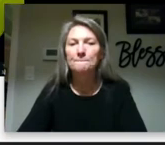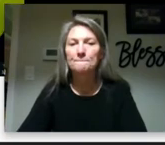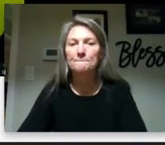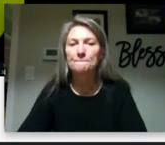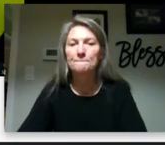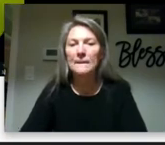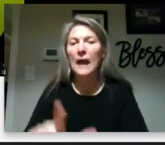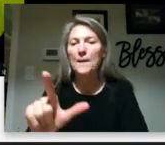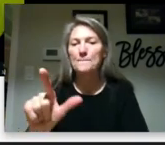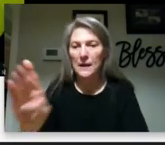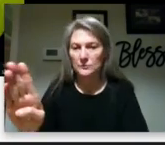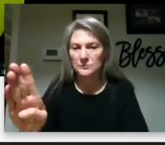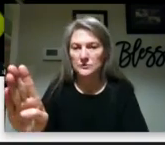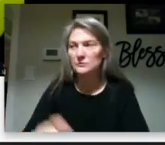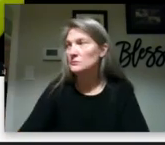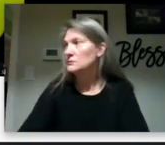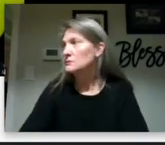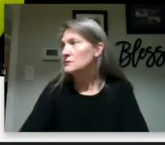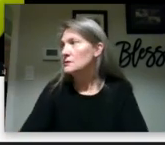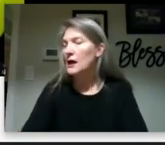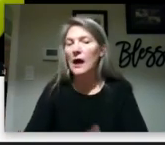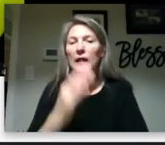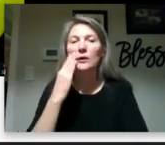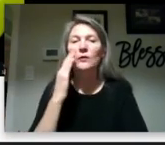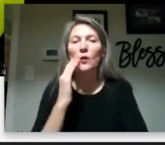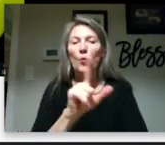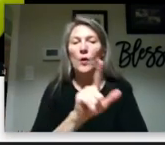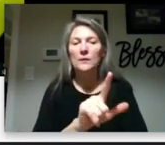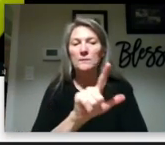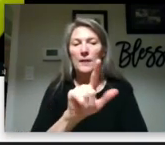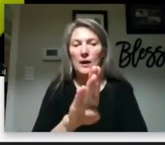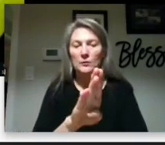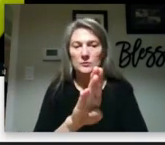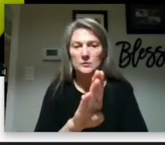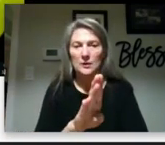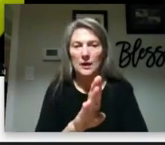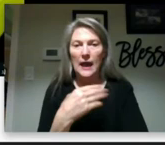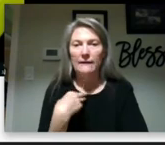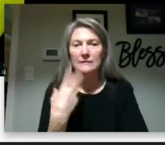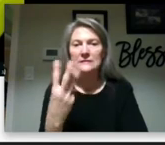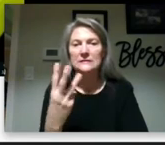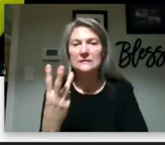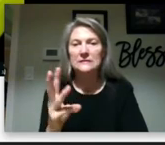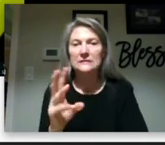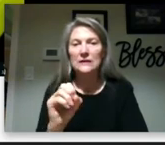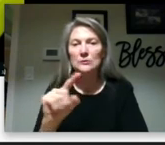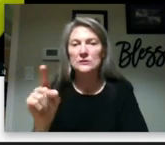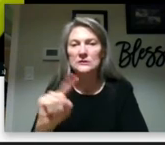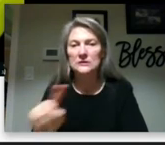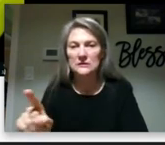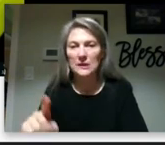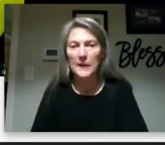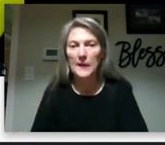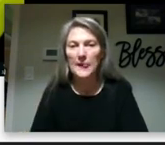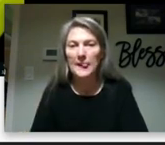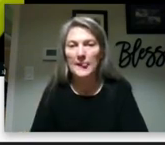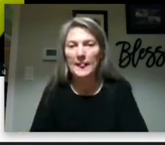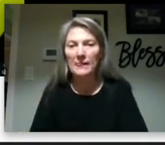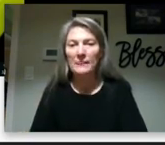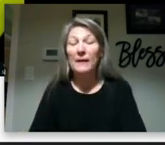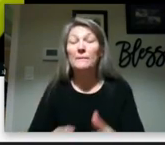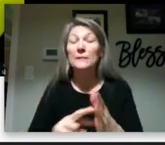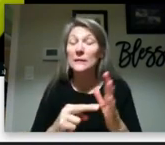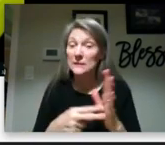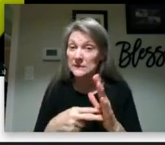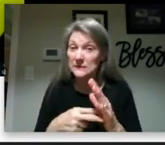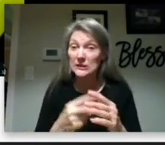and pounds and ounces, right? So I know that in 1 pound, I've got 16 ounces. So that must mean that